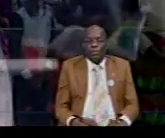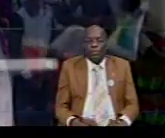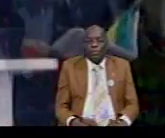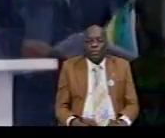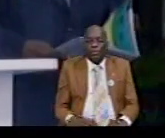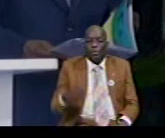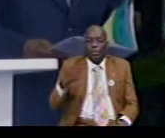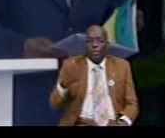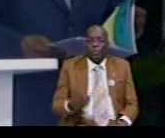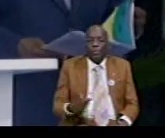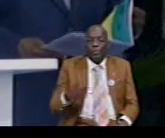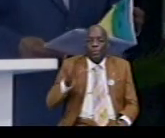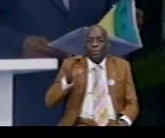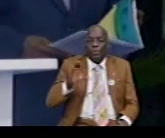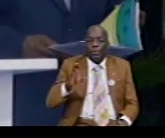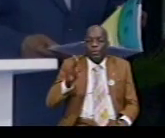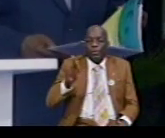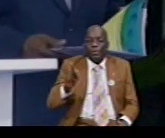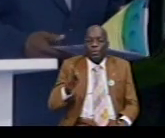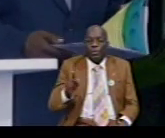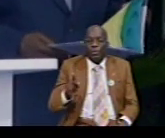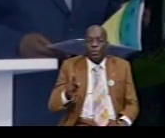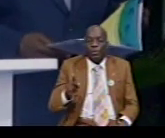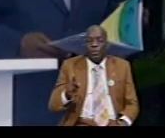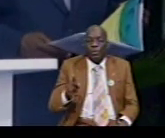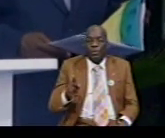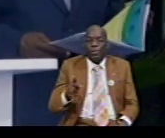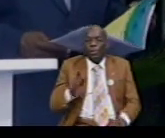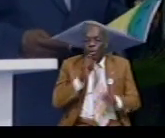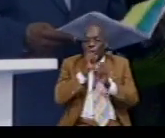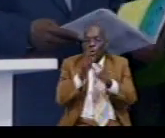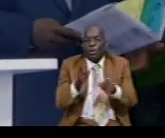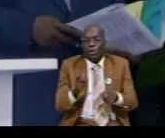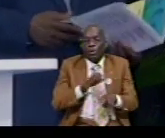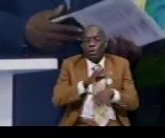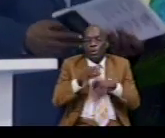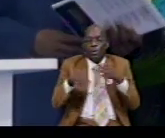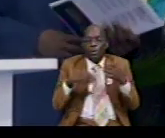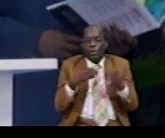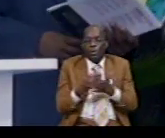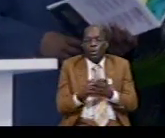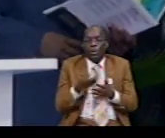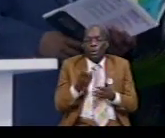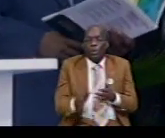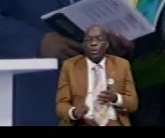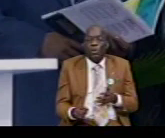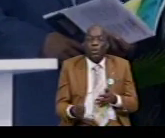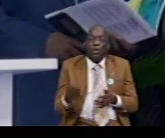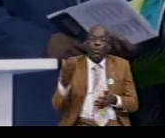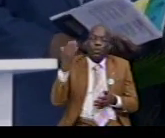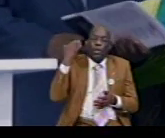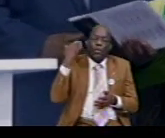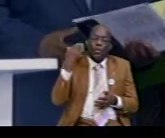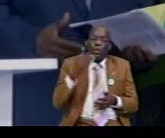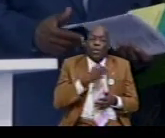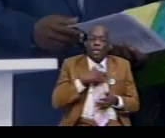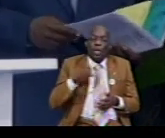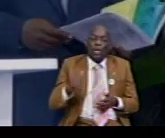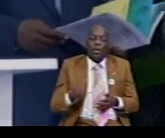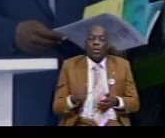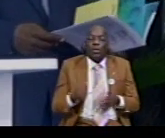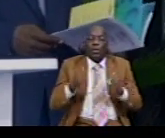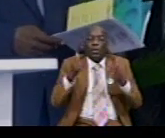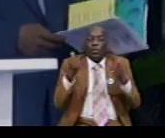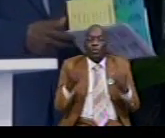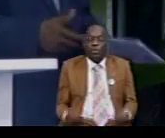GCK package. All the past and present GCK crusade and